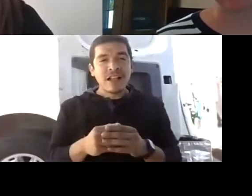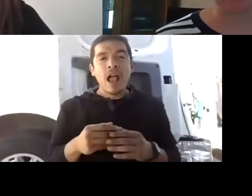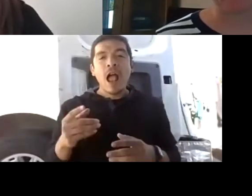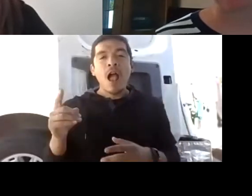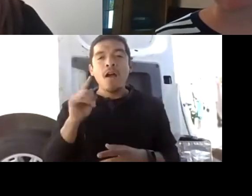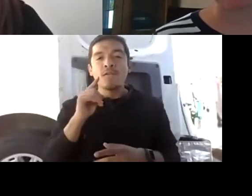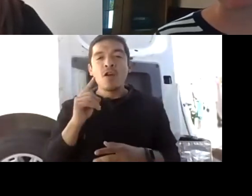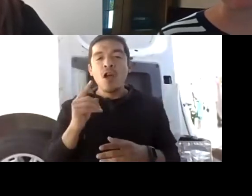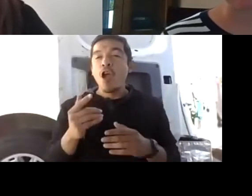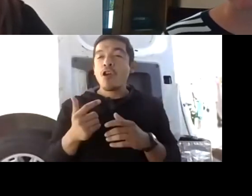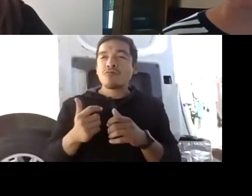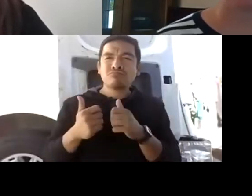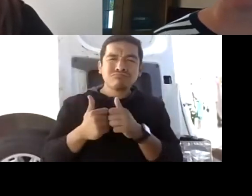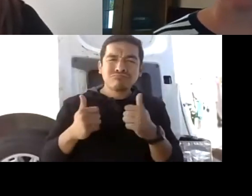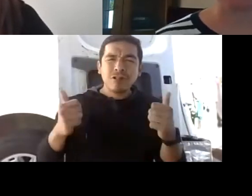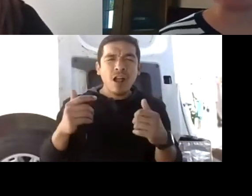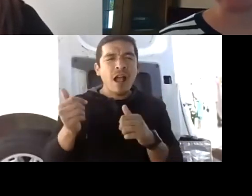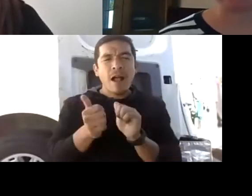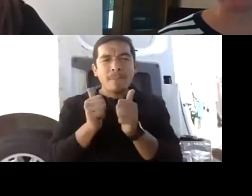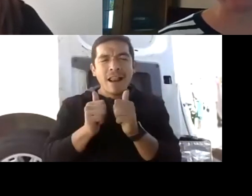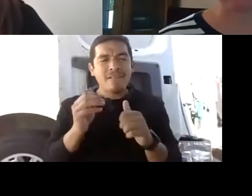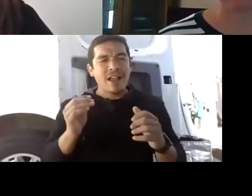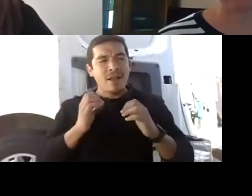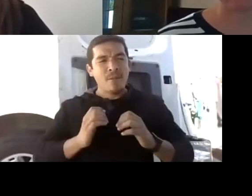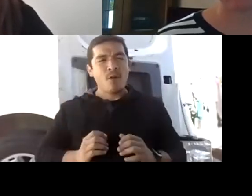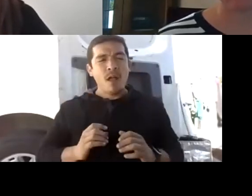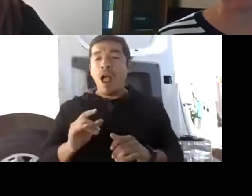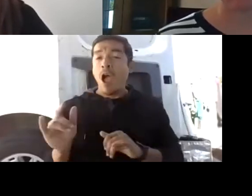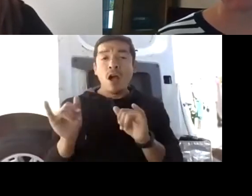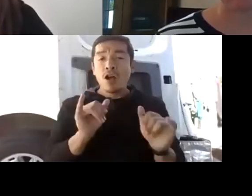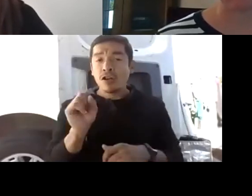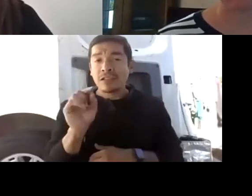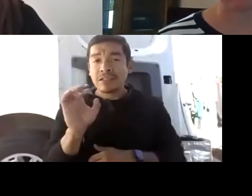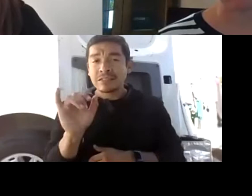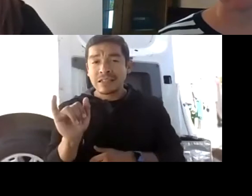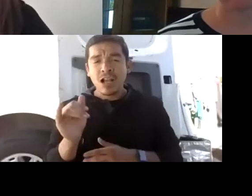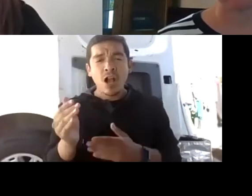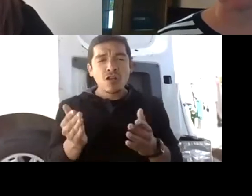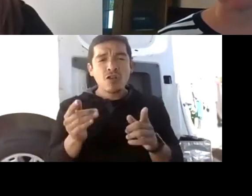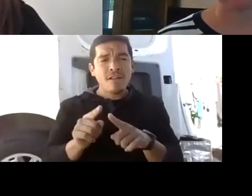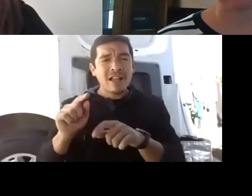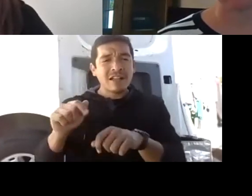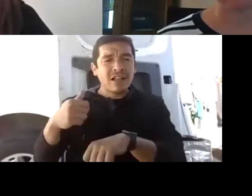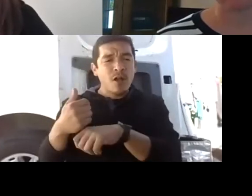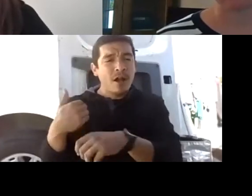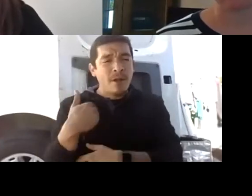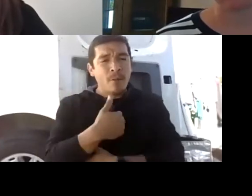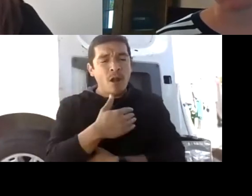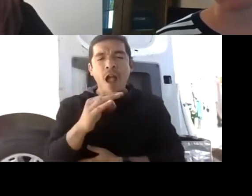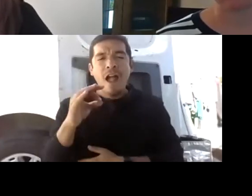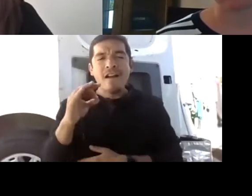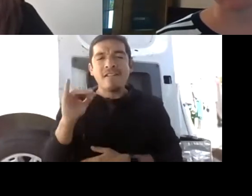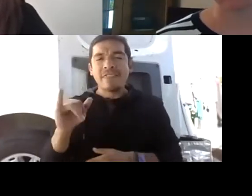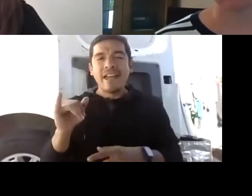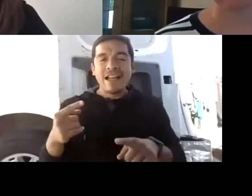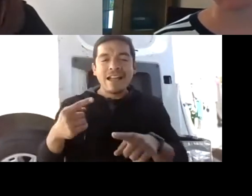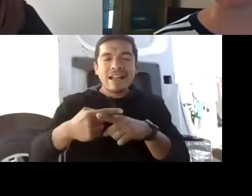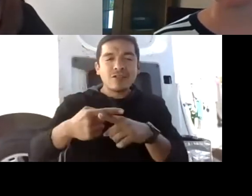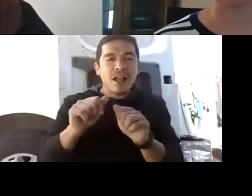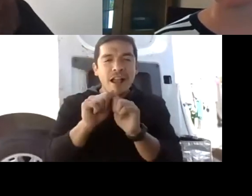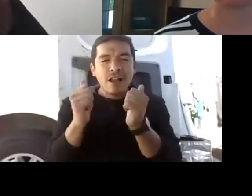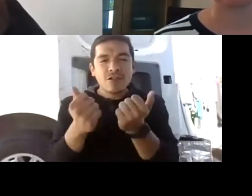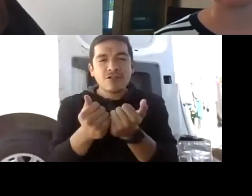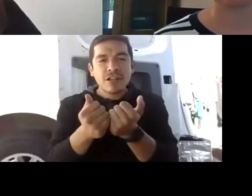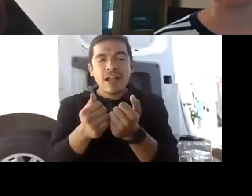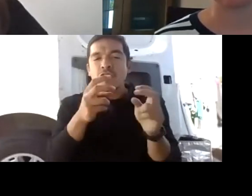employment. Likewise, Stacey has served as an appointed member of the Interagency Transition Council for Youth